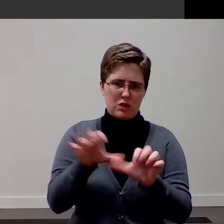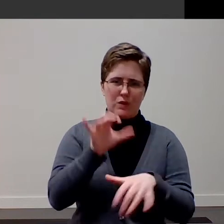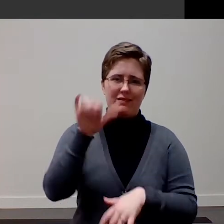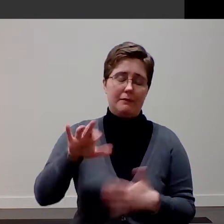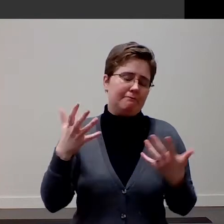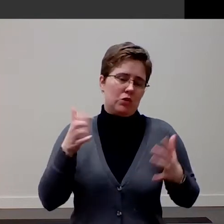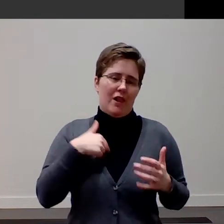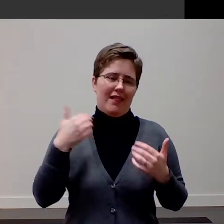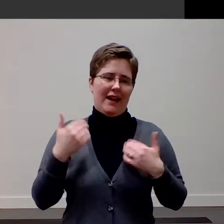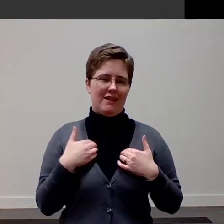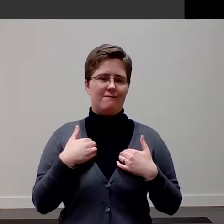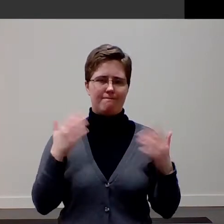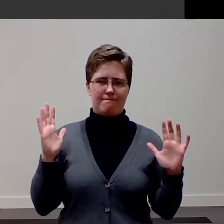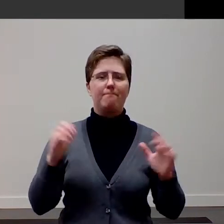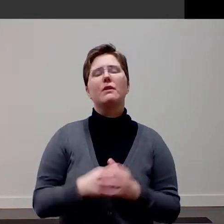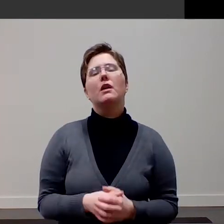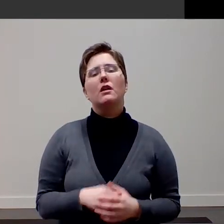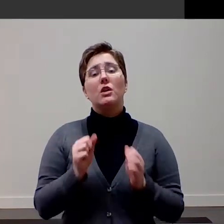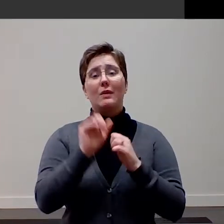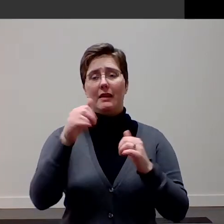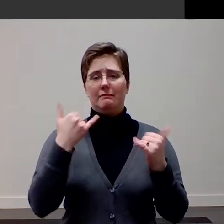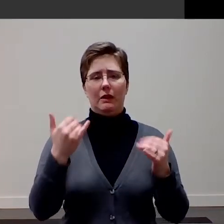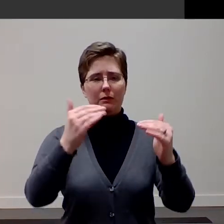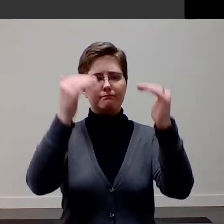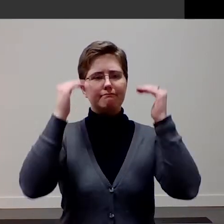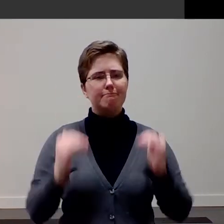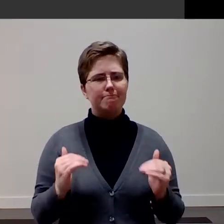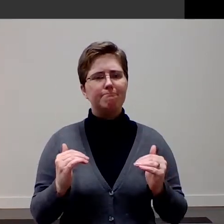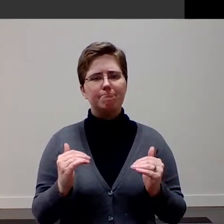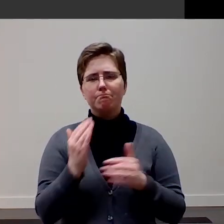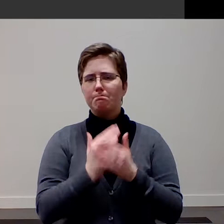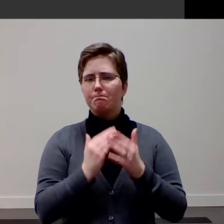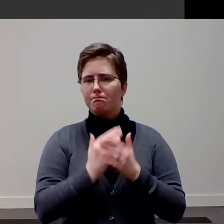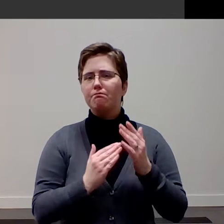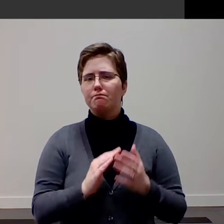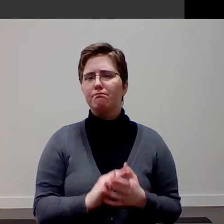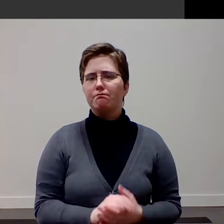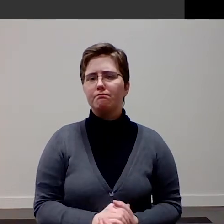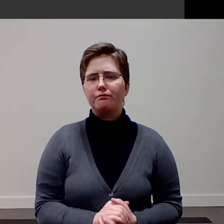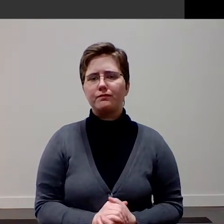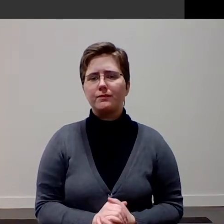have. With that, I'll move on to the next section,